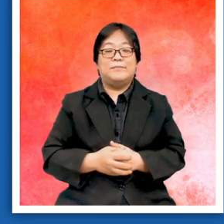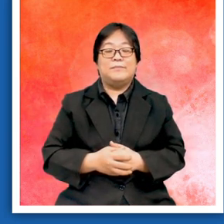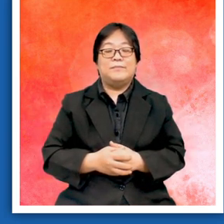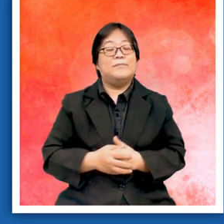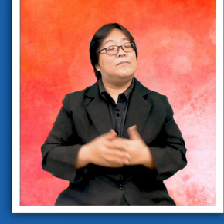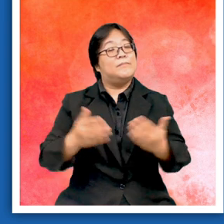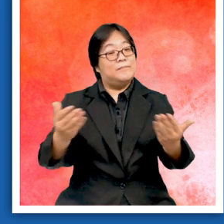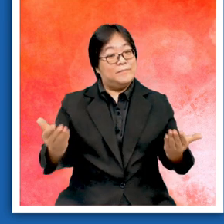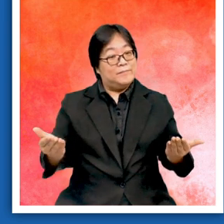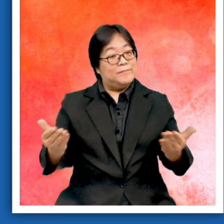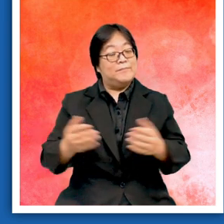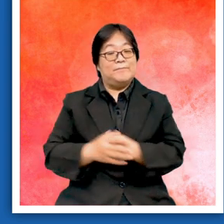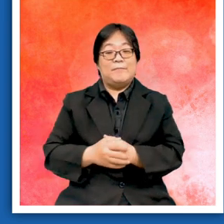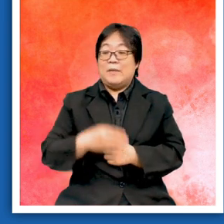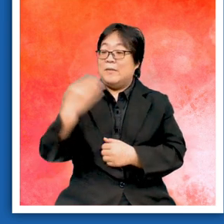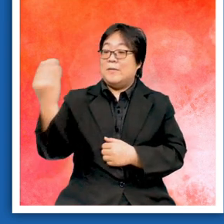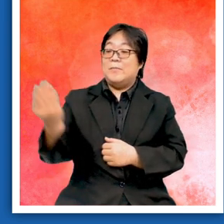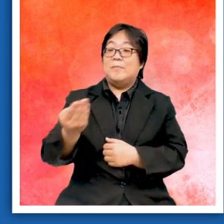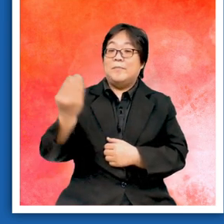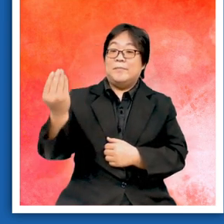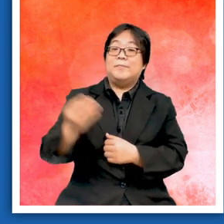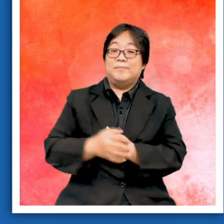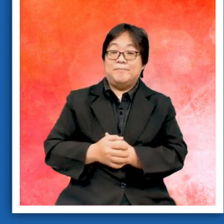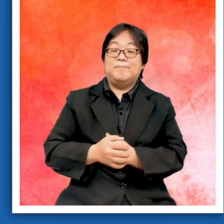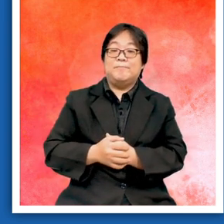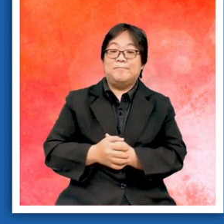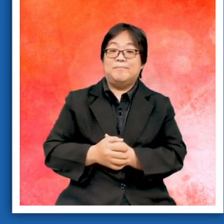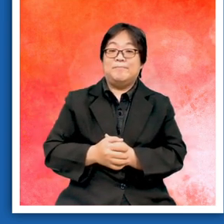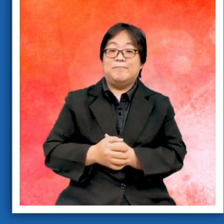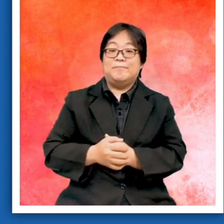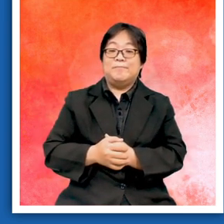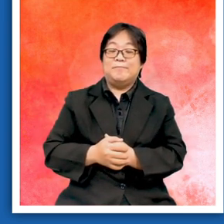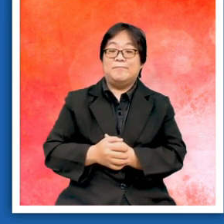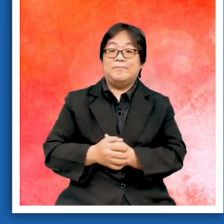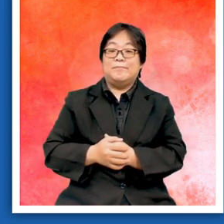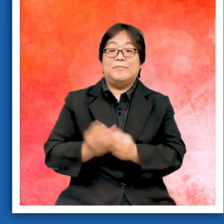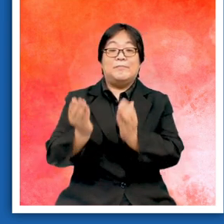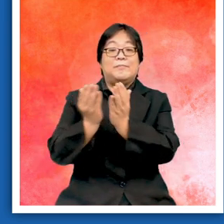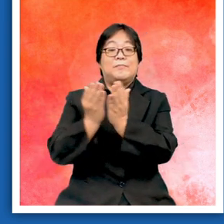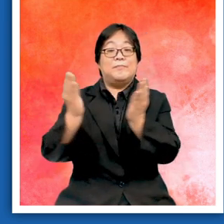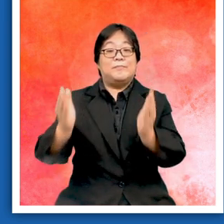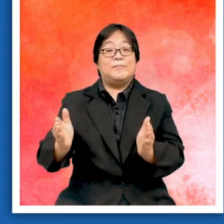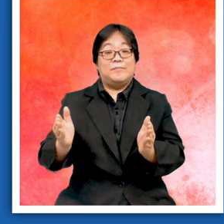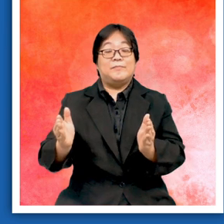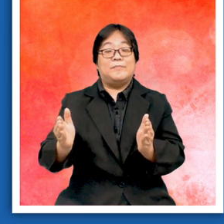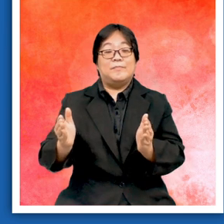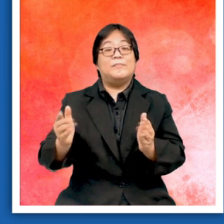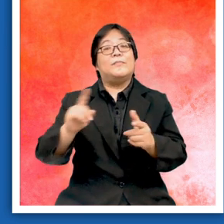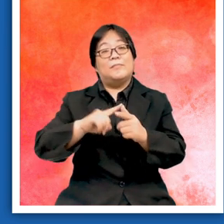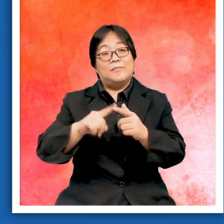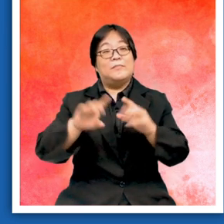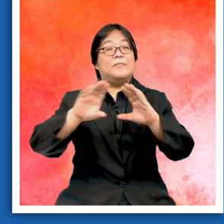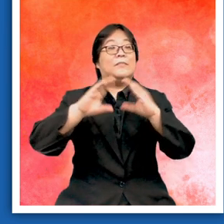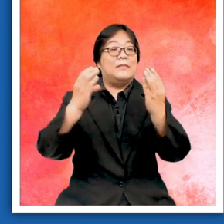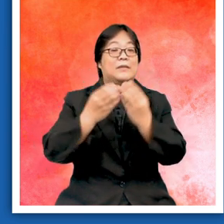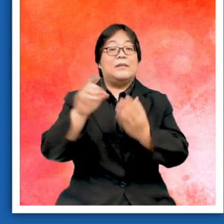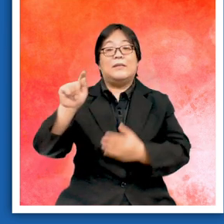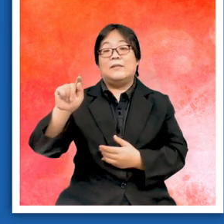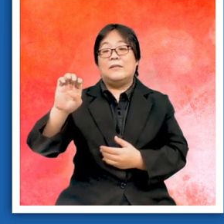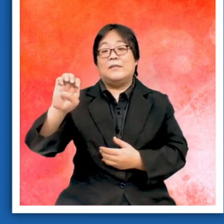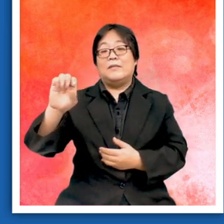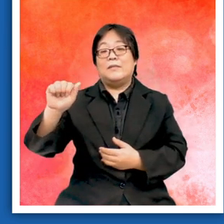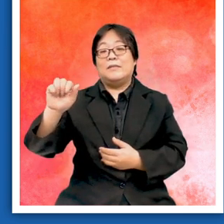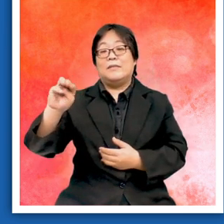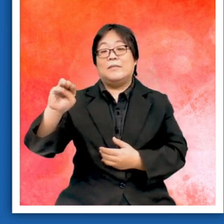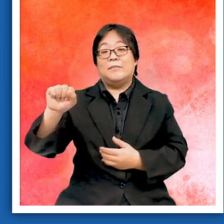So normally in the student or class themes, you